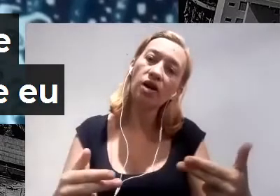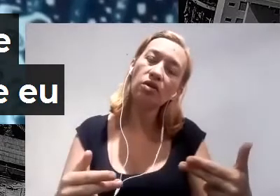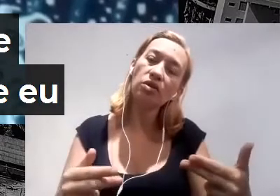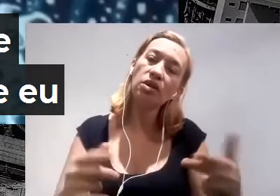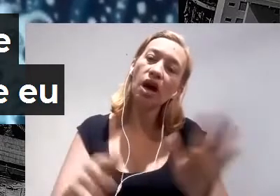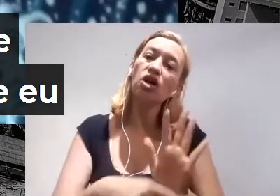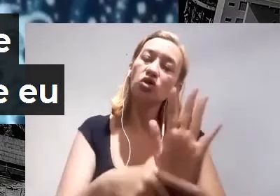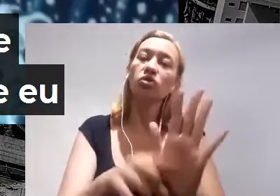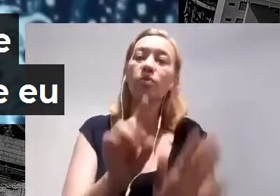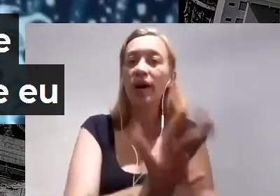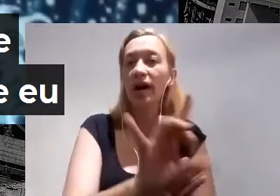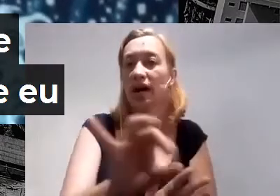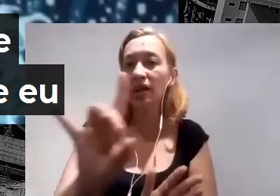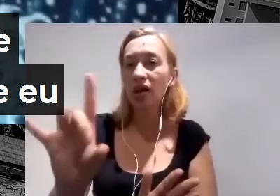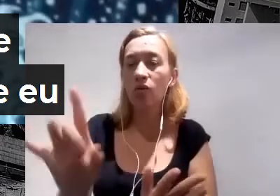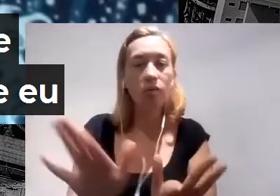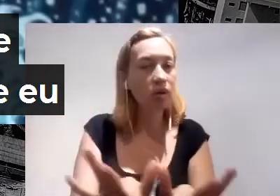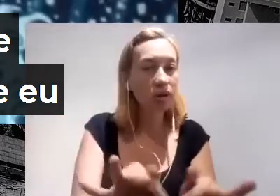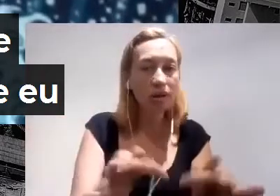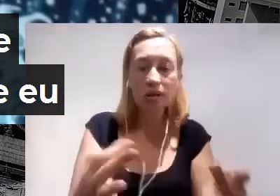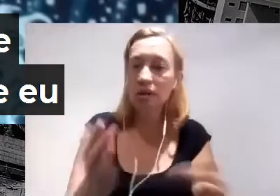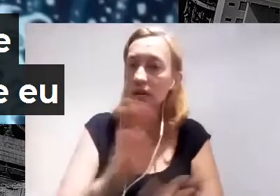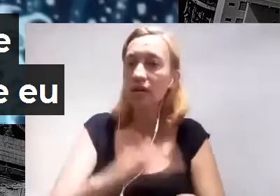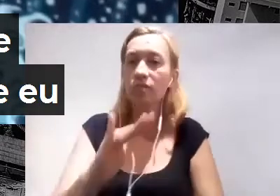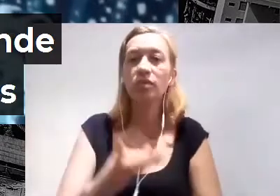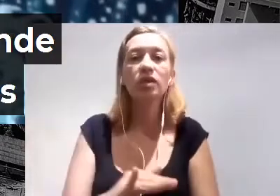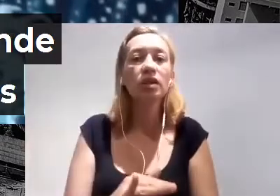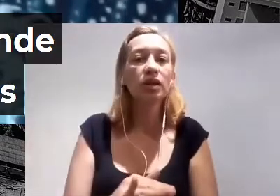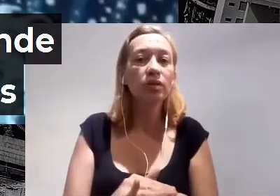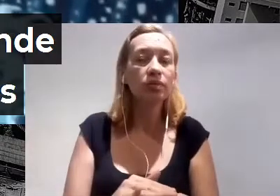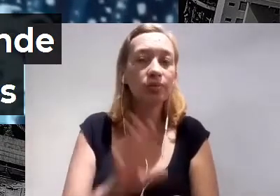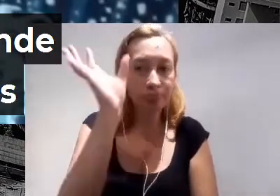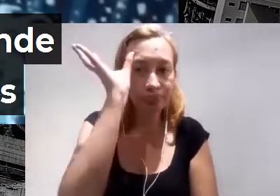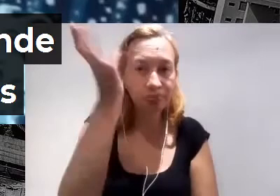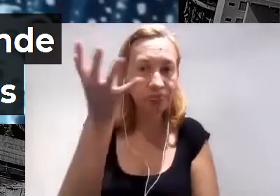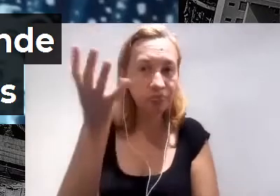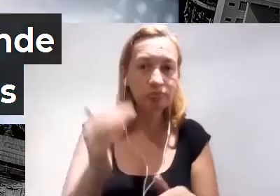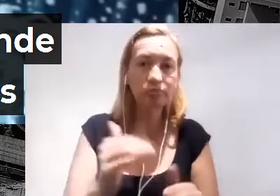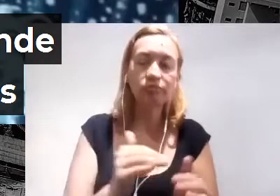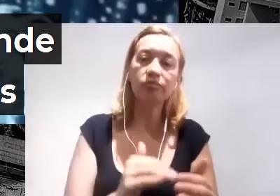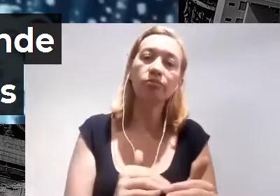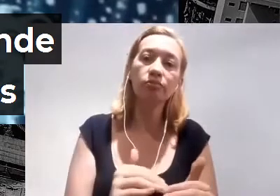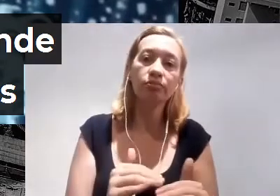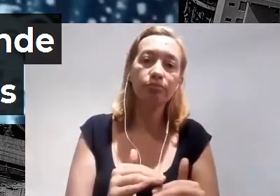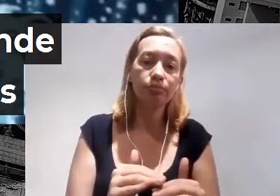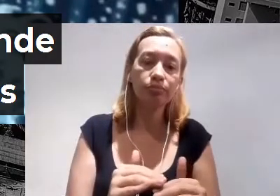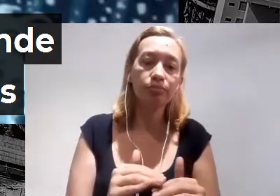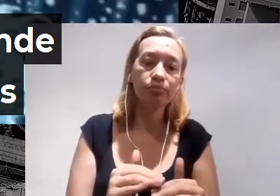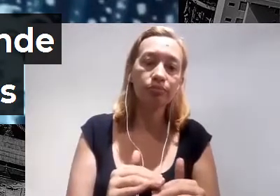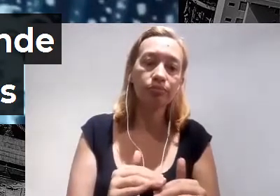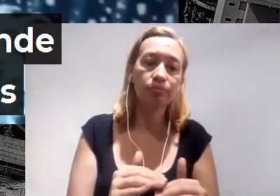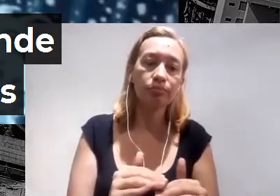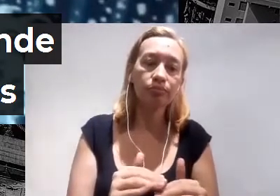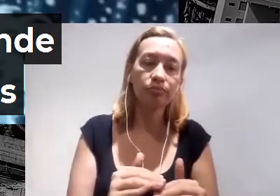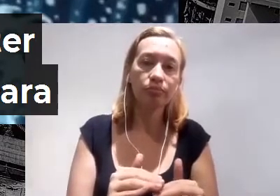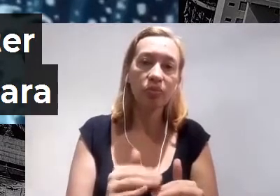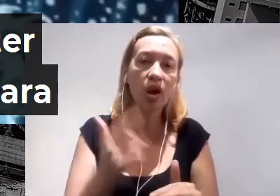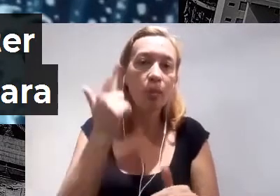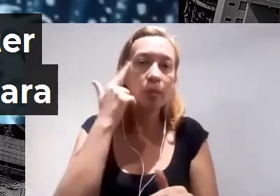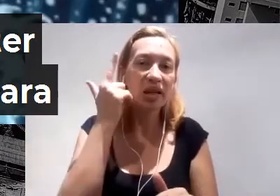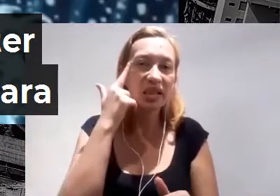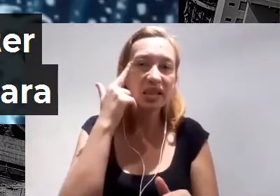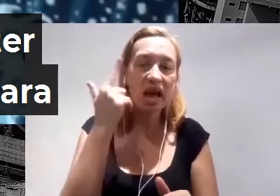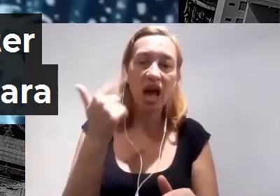solutions. And the only way you get there is if your starting point is I can't get from where I am now to where I want to be unless I work with other